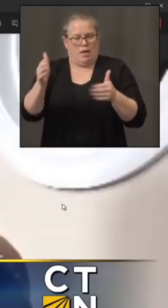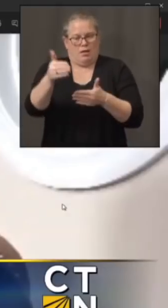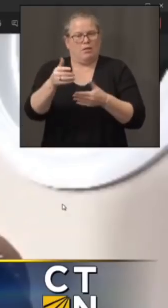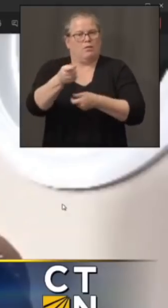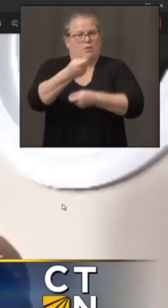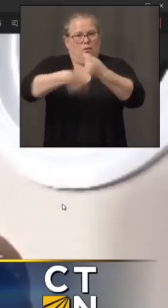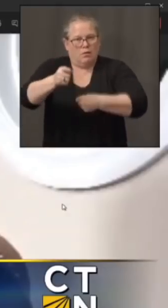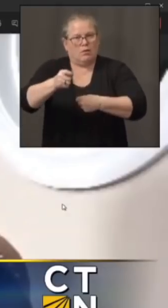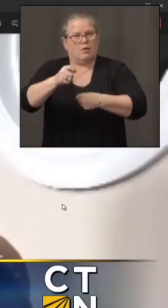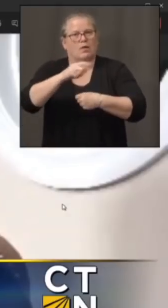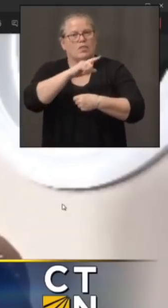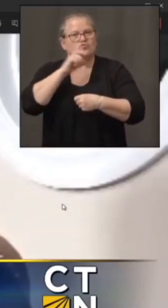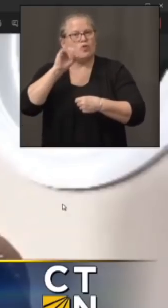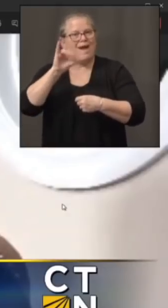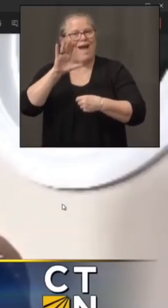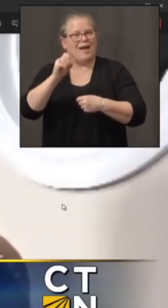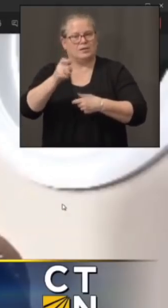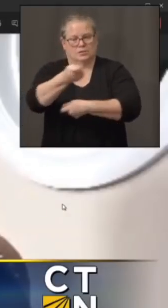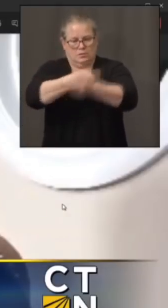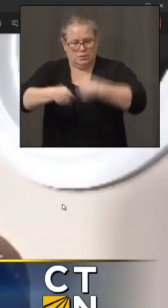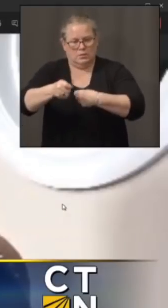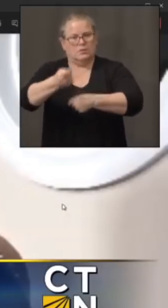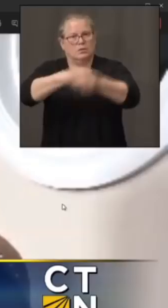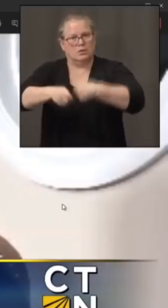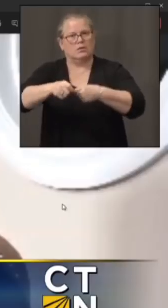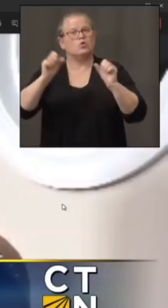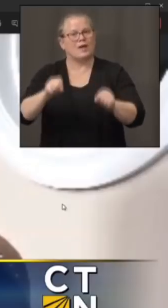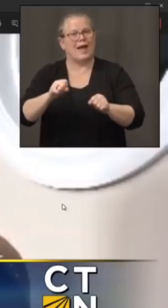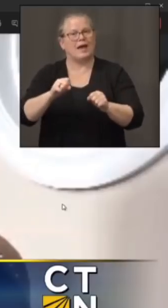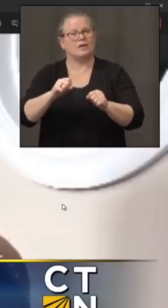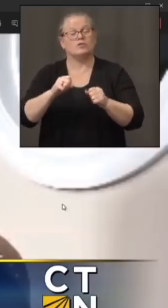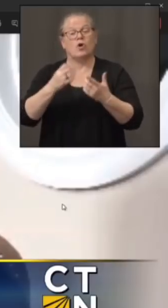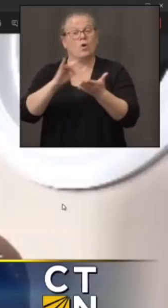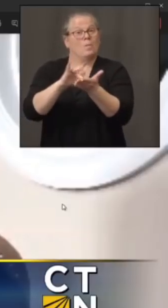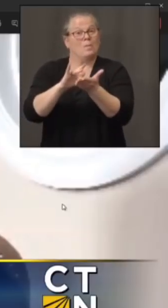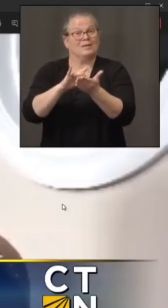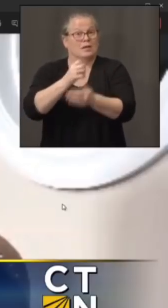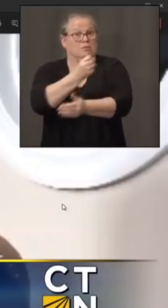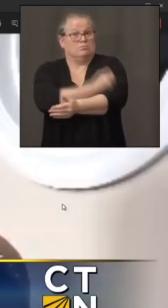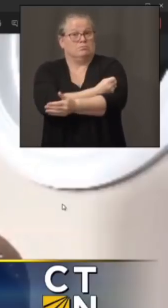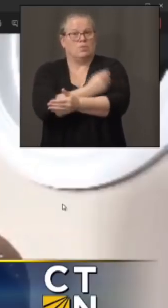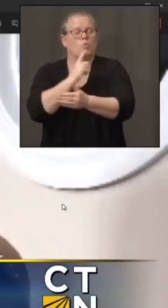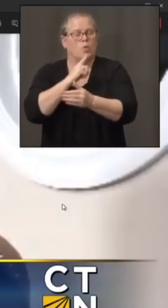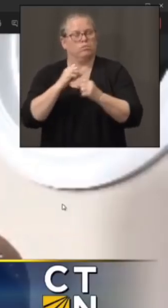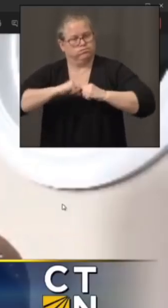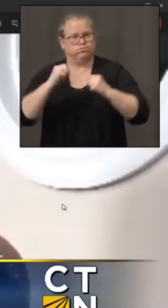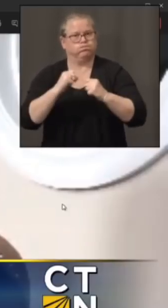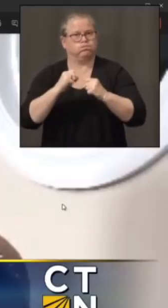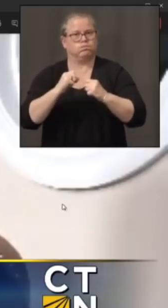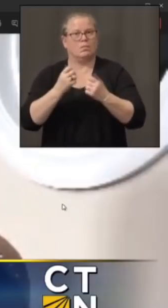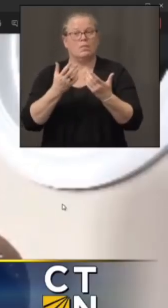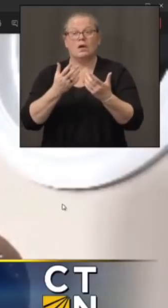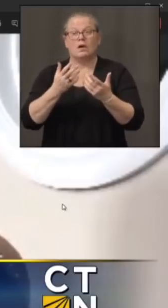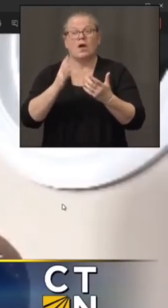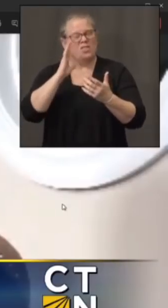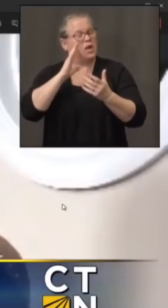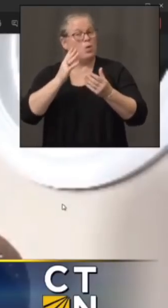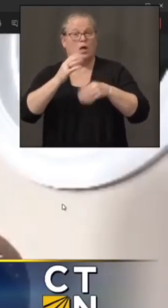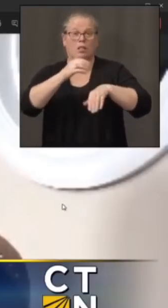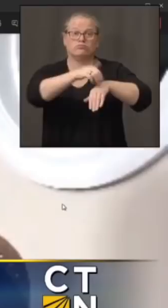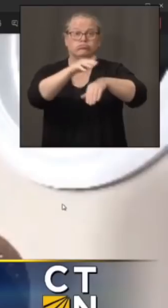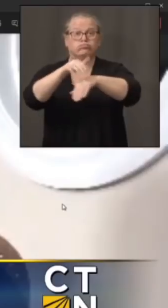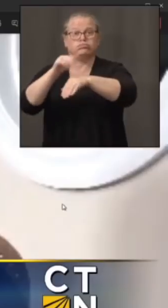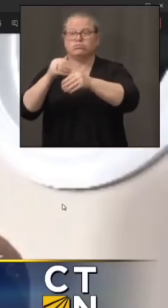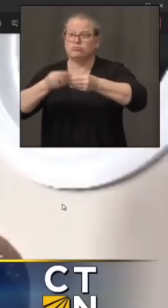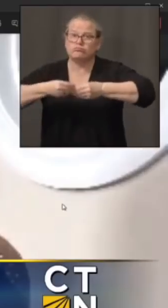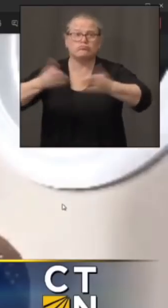unit. The reality is this isn't a vaccine that's going to be distributed like a normal vaccine where it, you know, gets shipped to a distributor like Cardinal Health